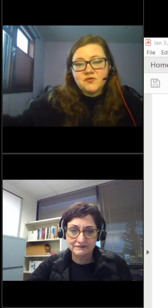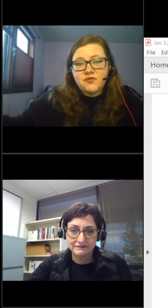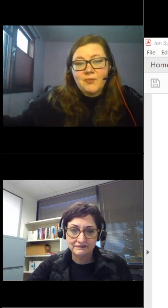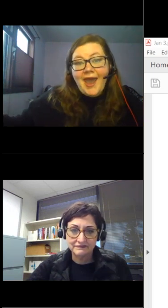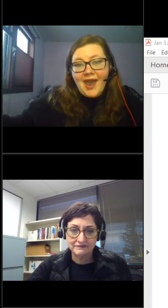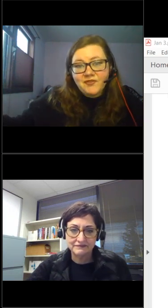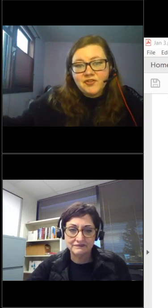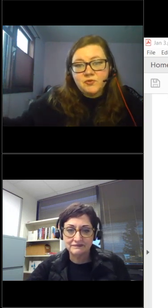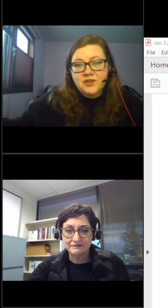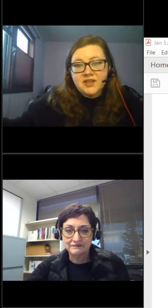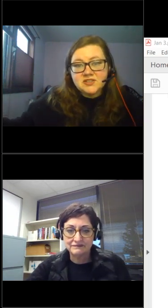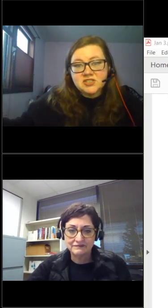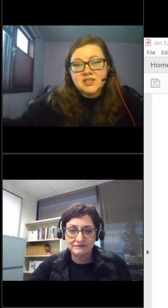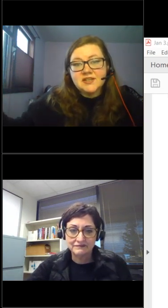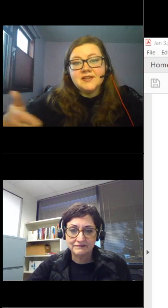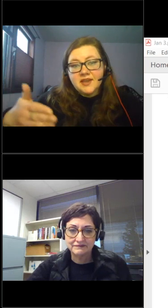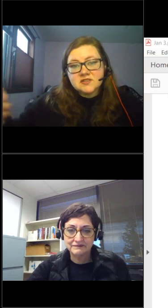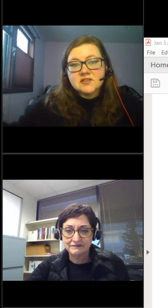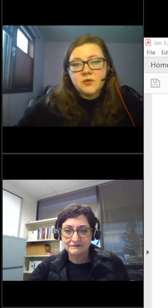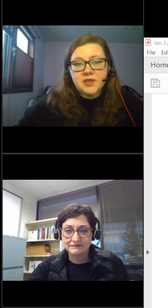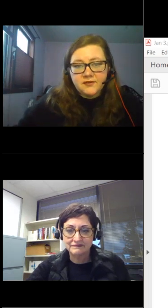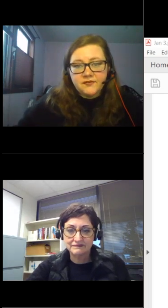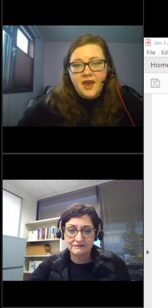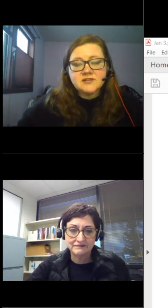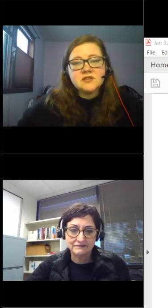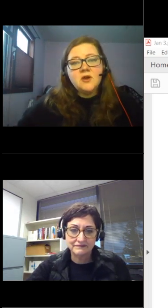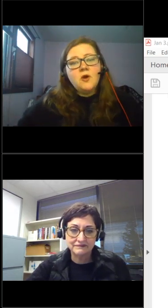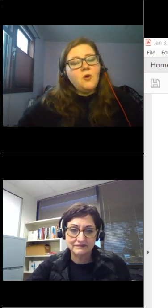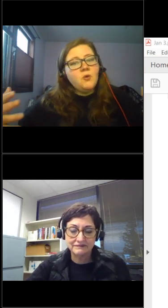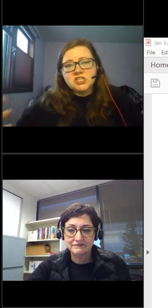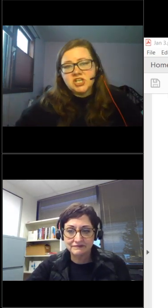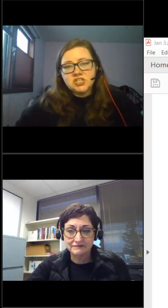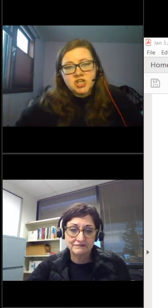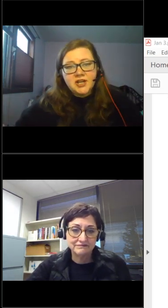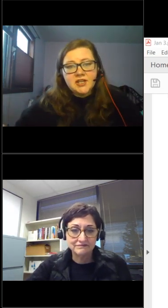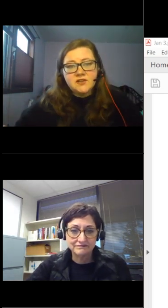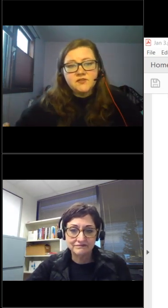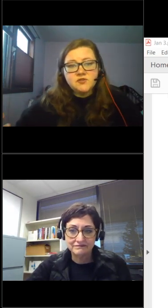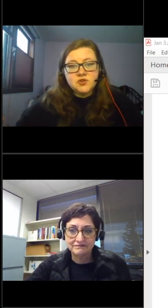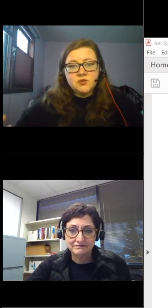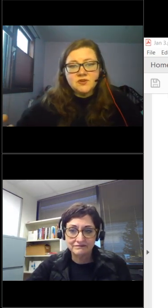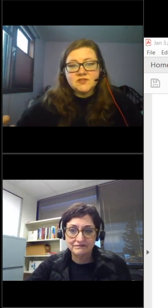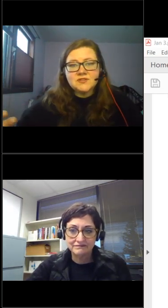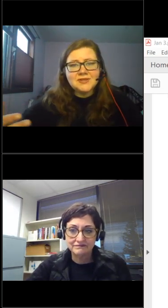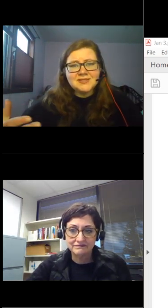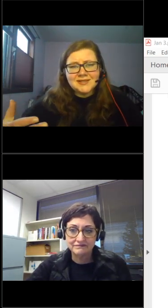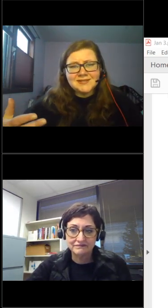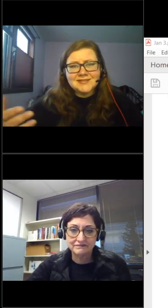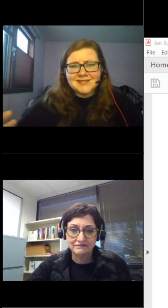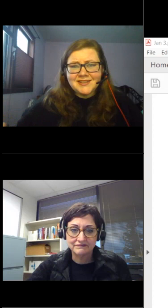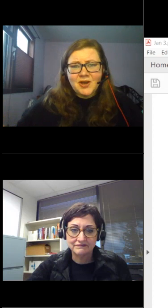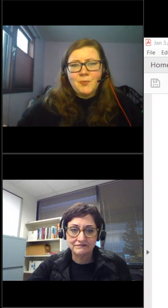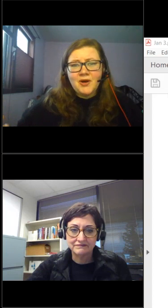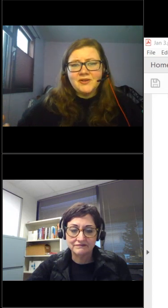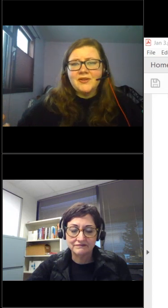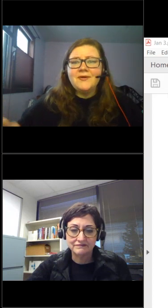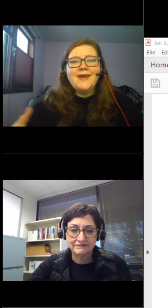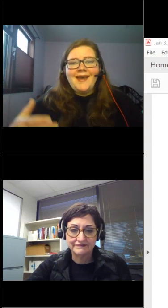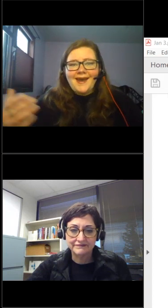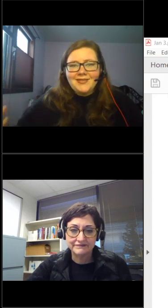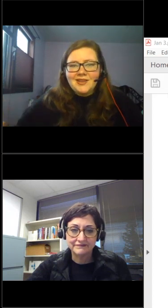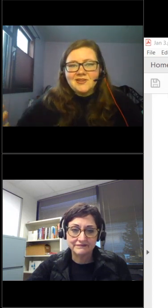months from after the PHE. It'll still be in effect. We're just trying to give you tools so this doesn't sneak up on